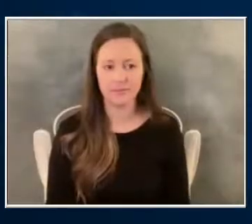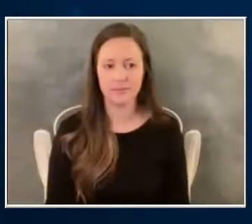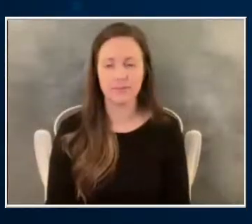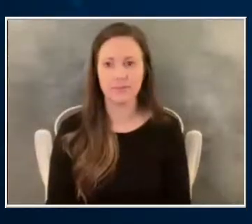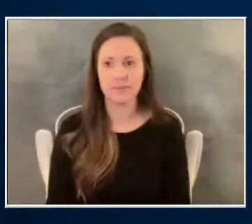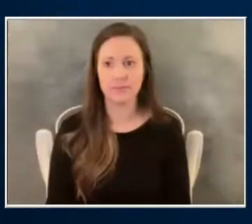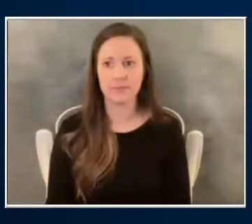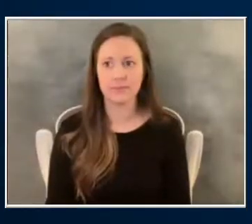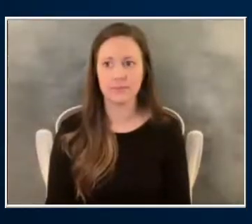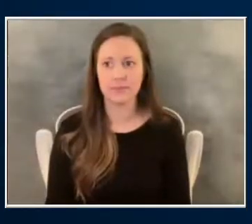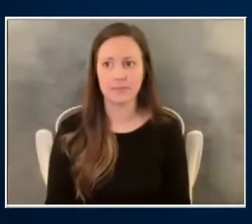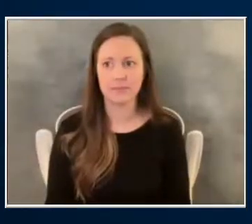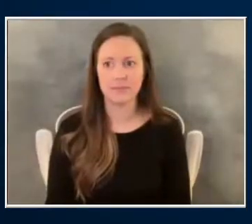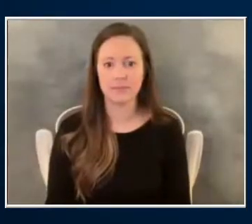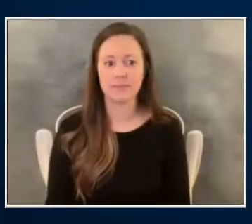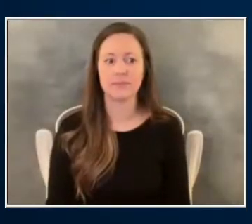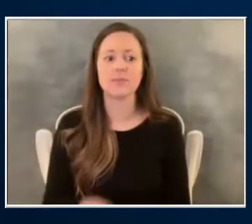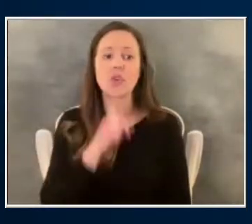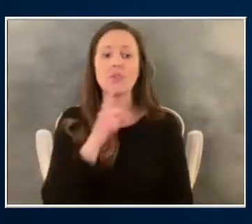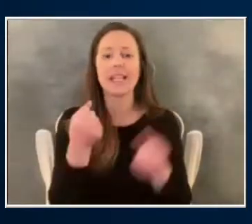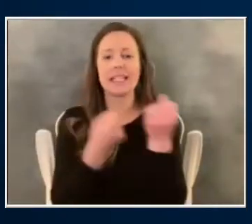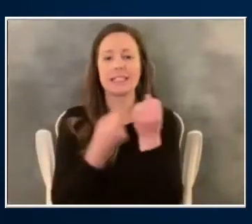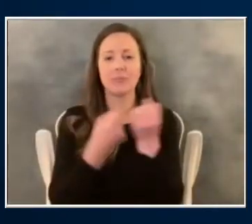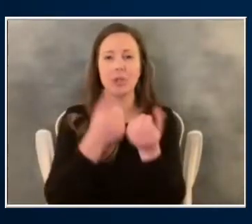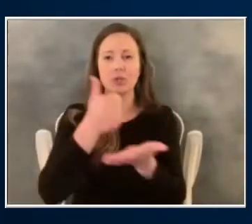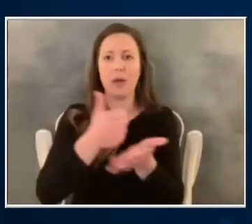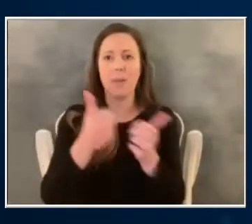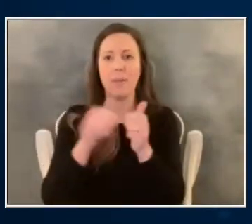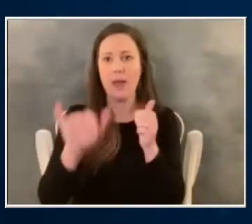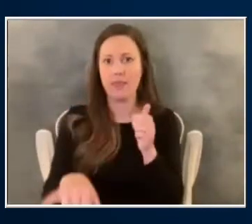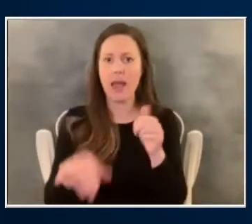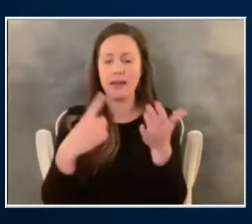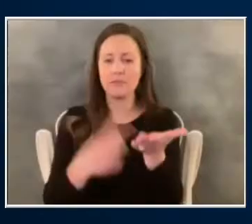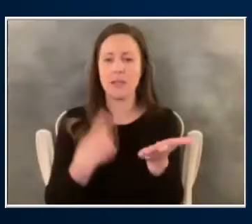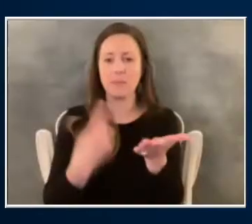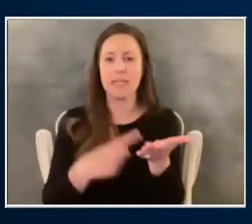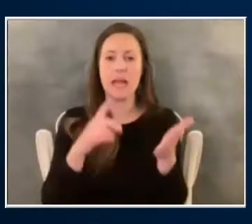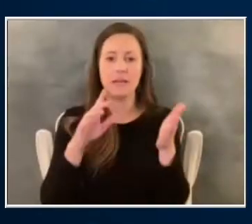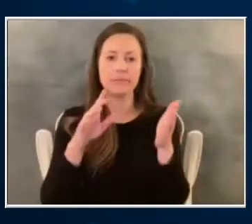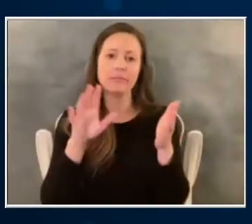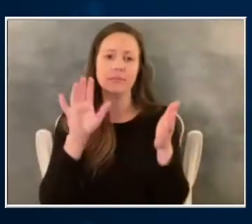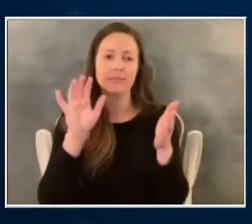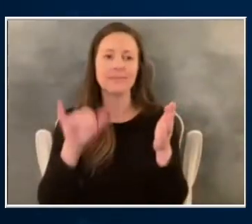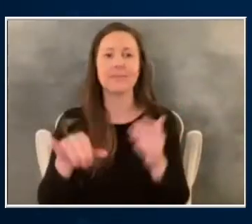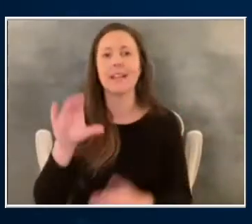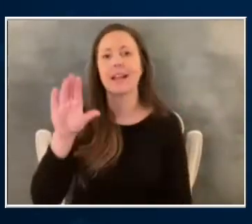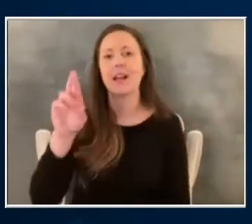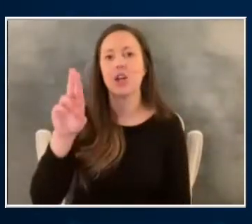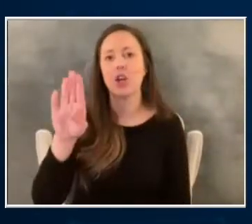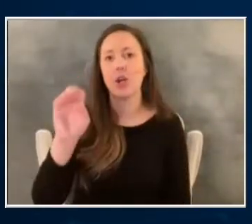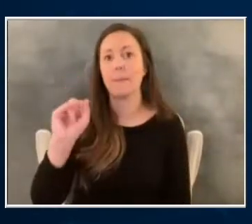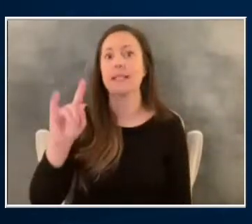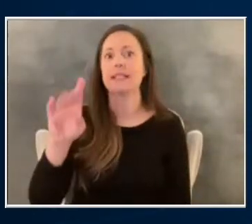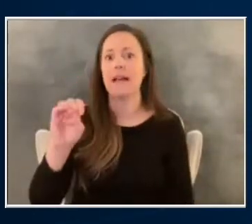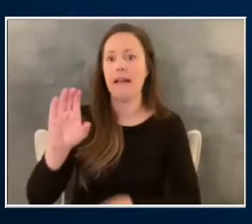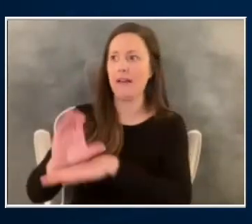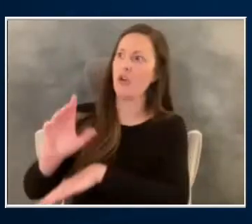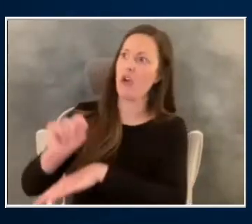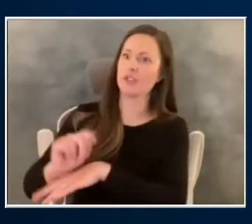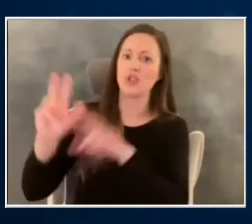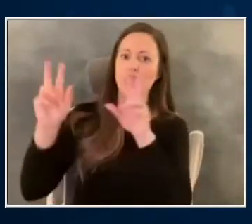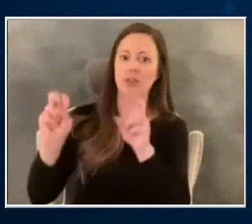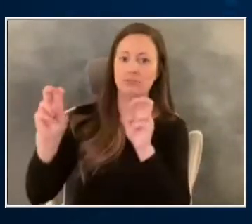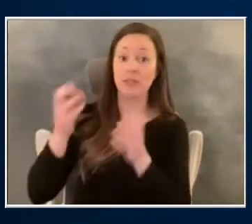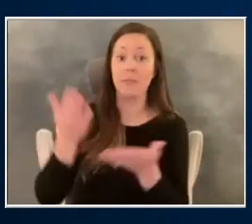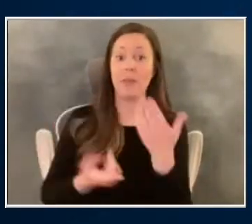support can go a long ways. Just sometimes that what we call the curbside consult, where you might be